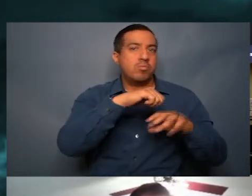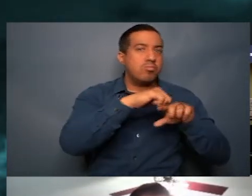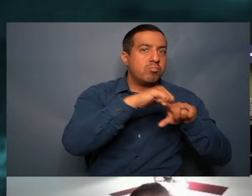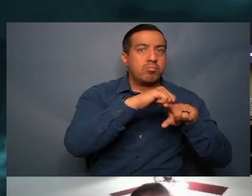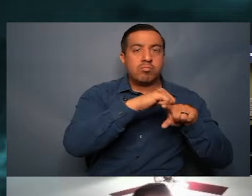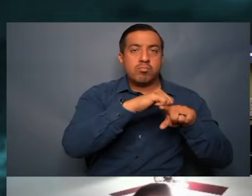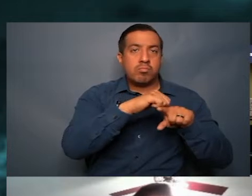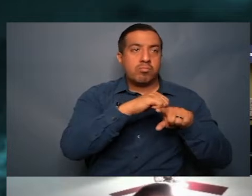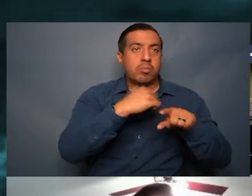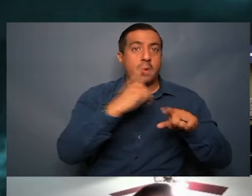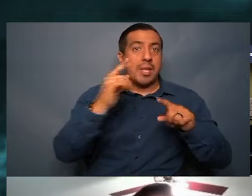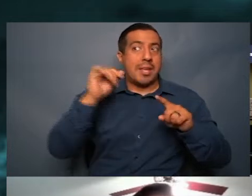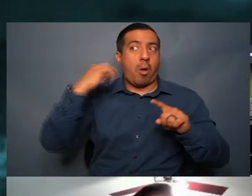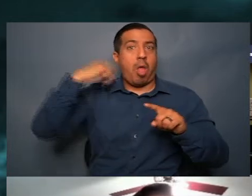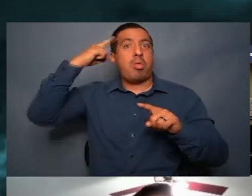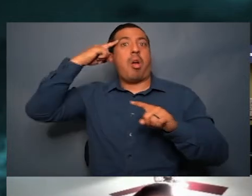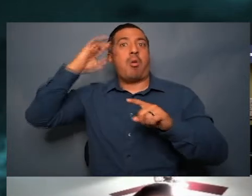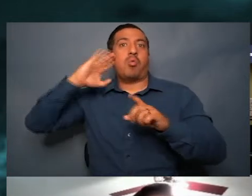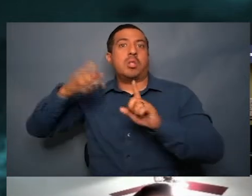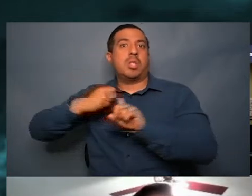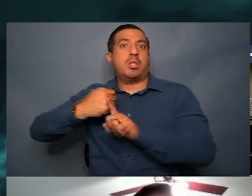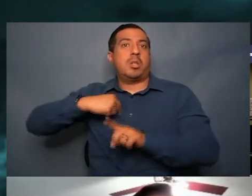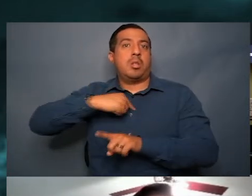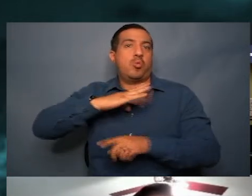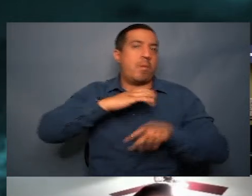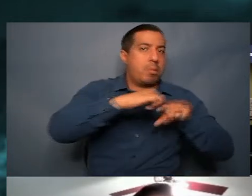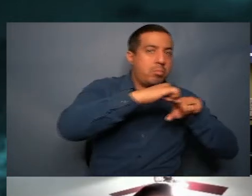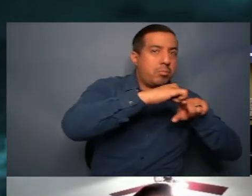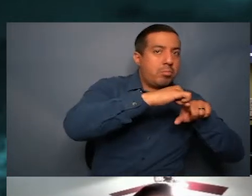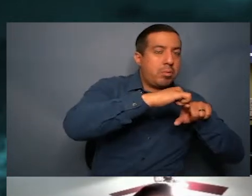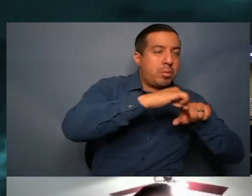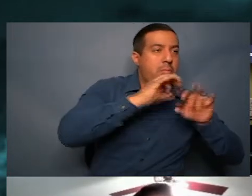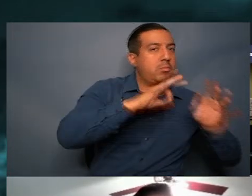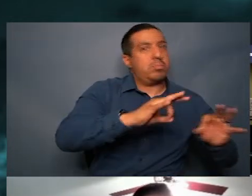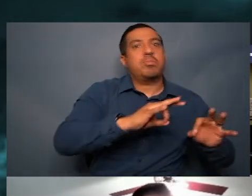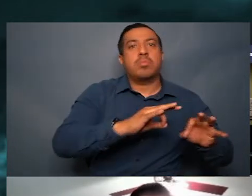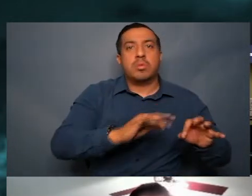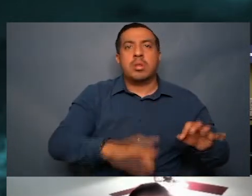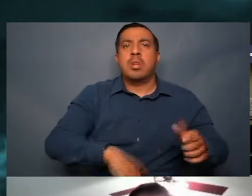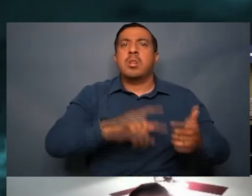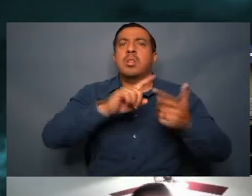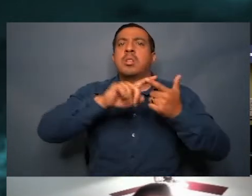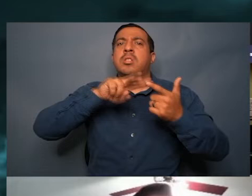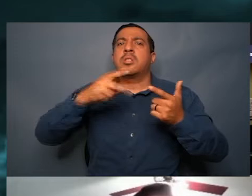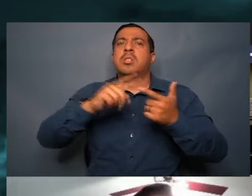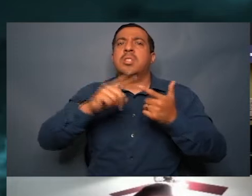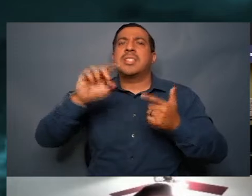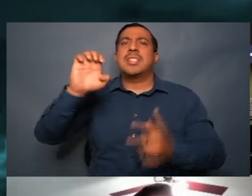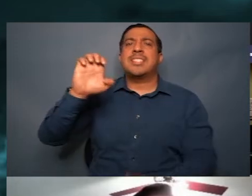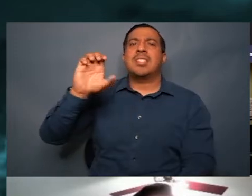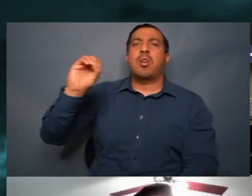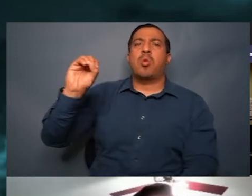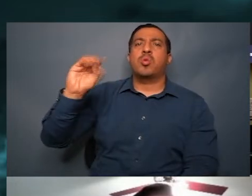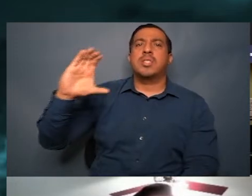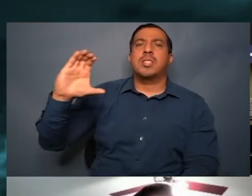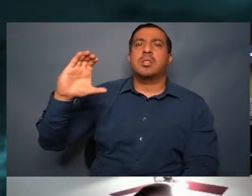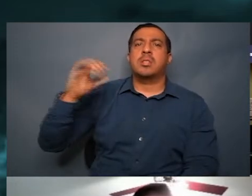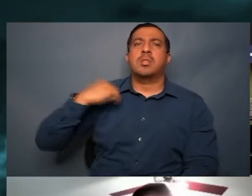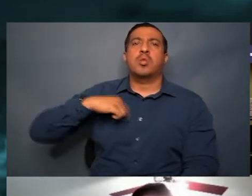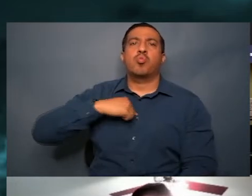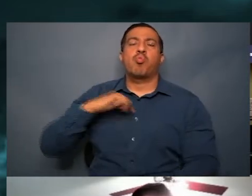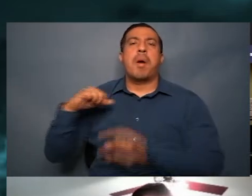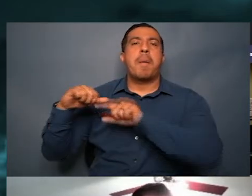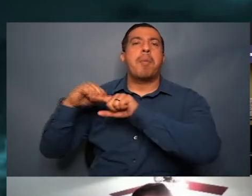getting a direct hit. And then lastly, I would throw in as well, even in our EOC, we were